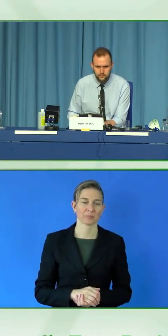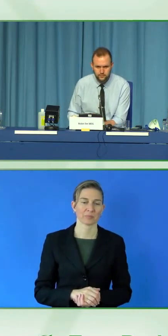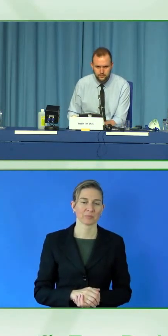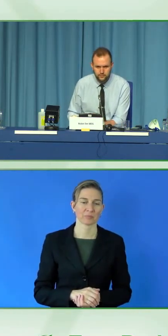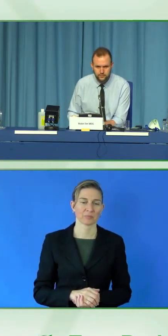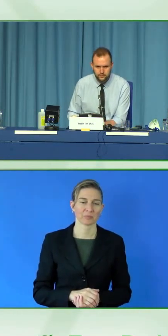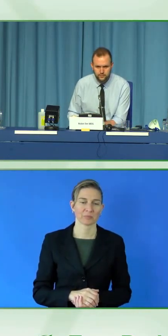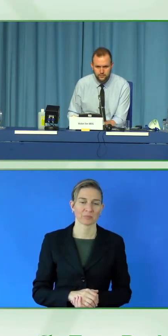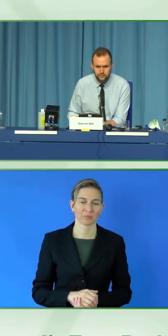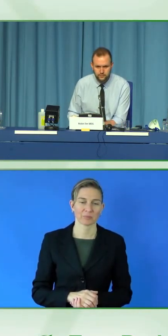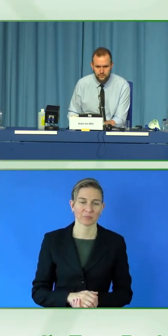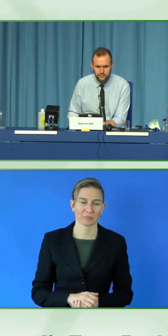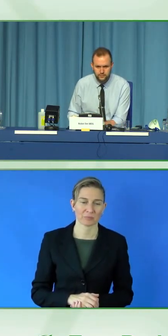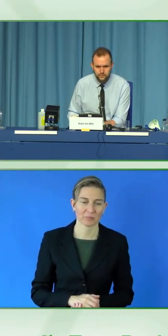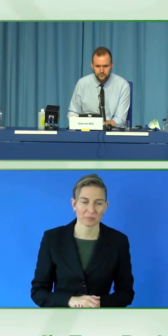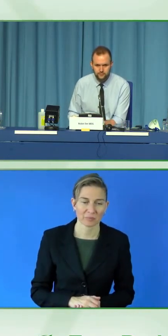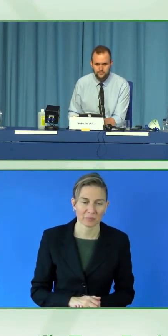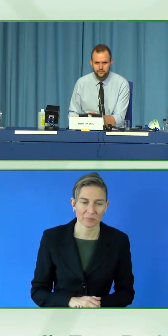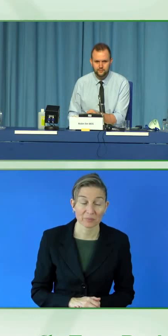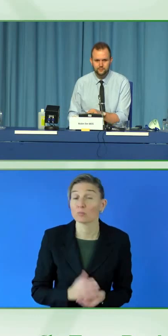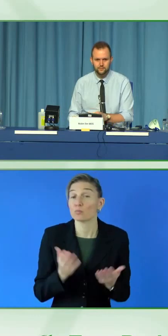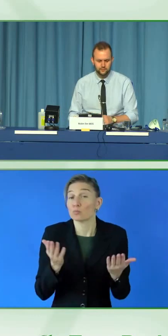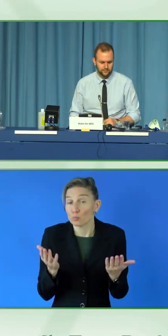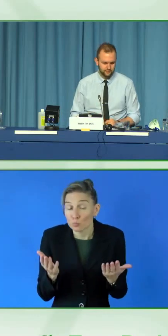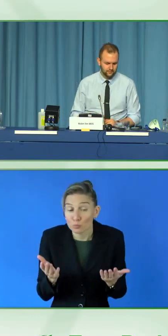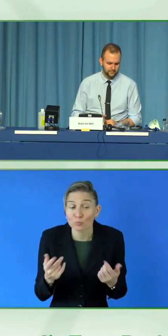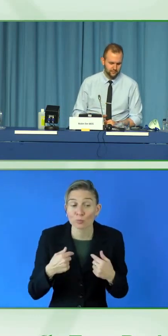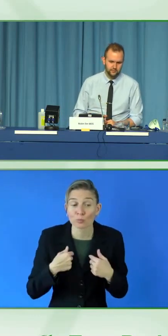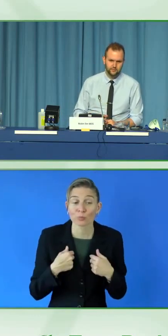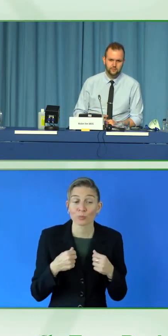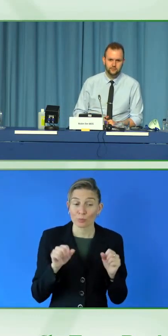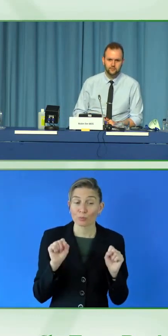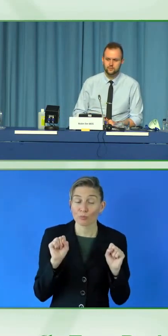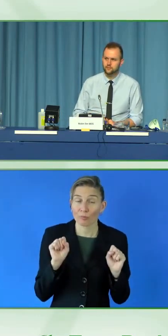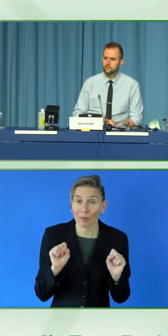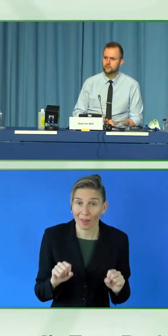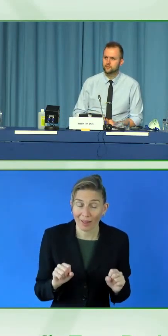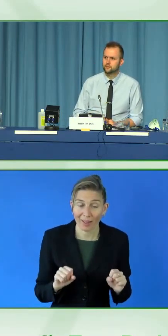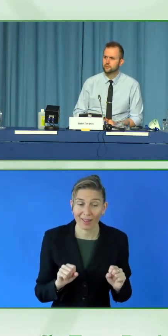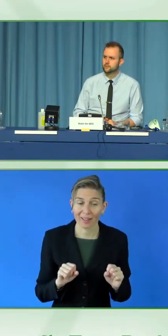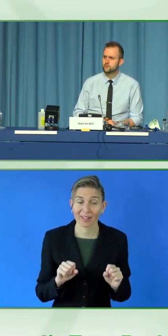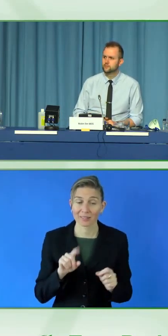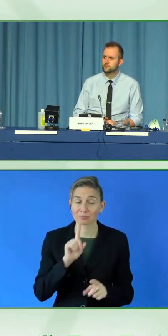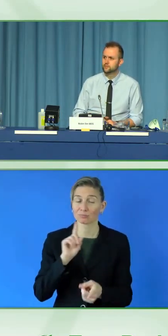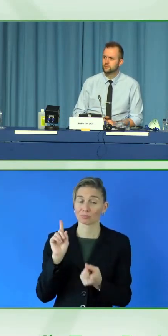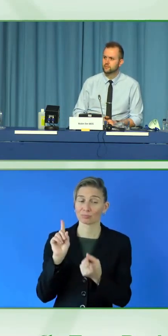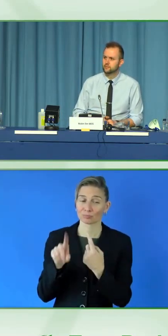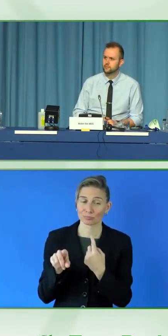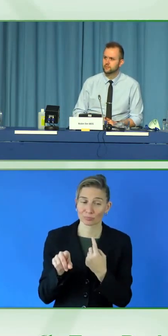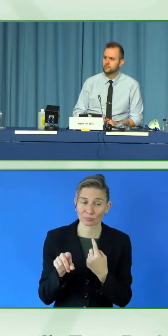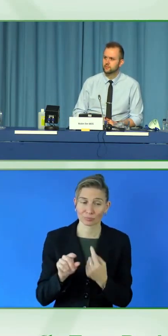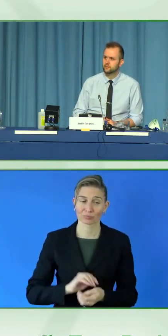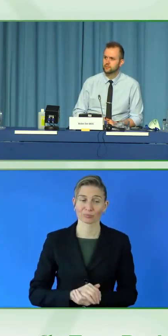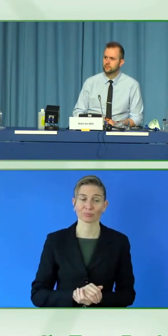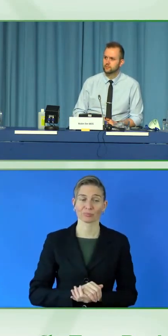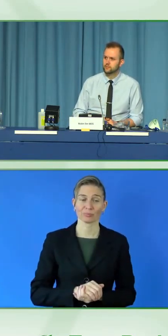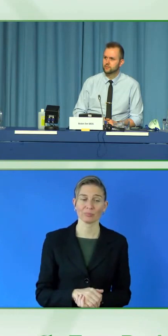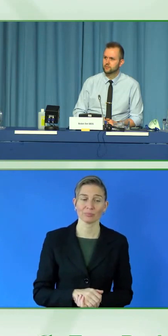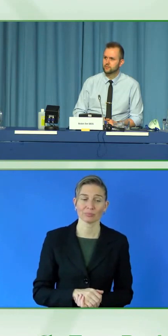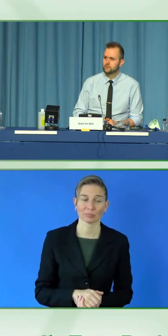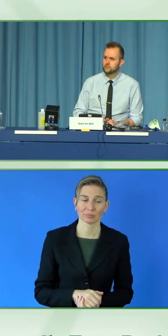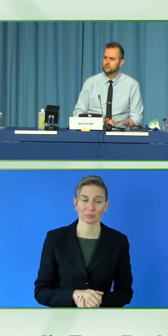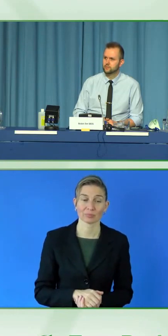Yes, maybe I could come in. Regarding this question related to the link with governments and the national